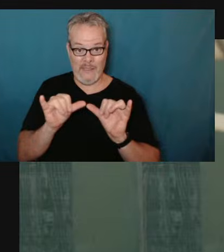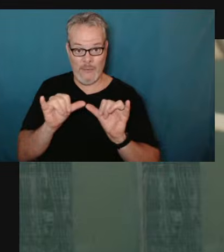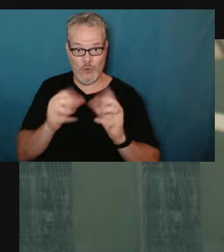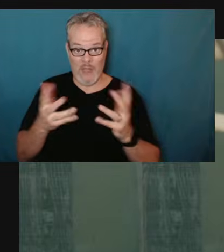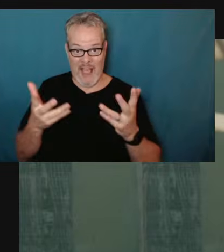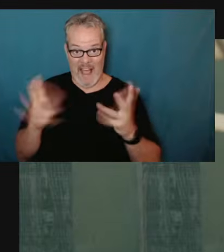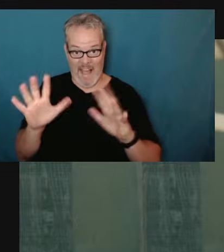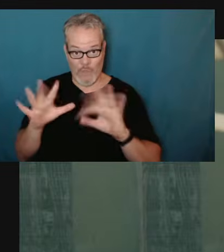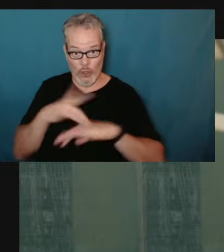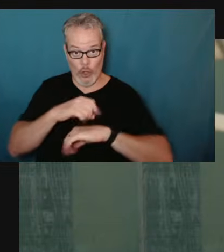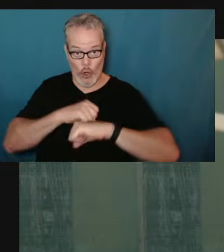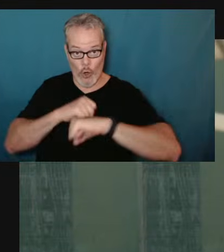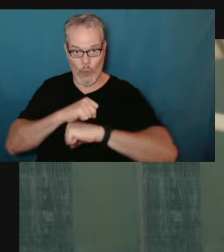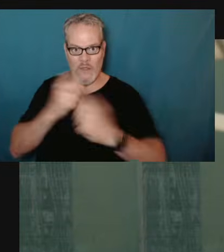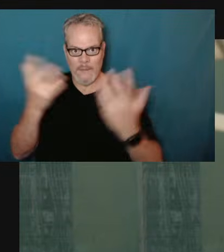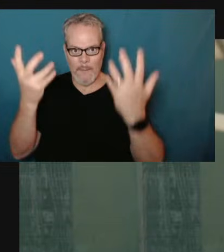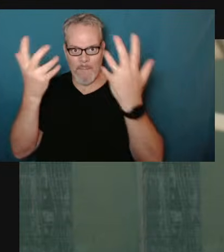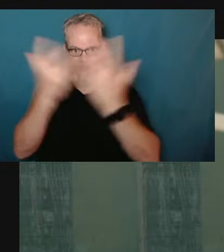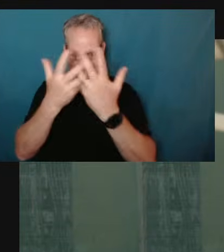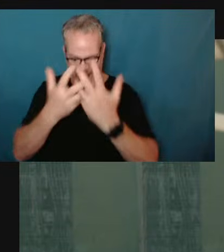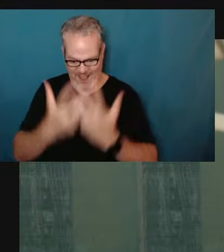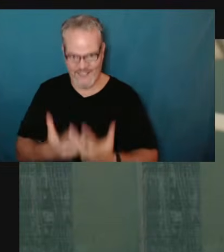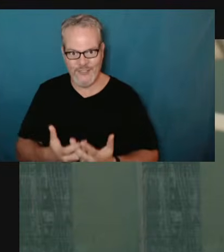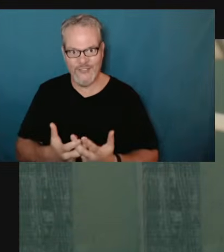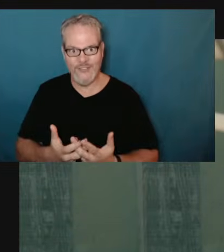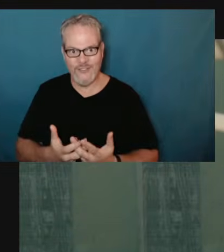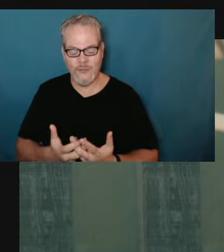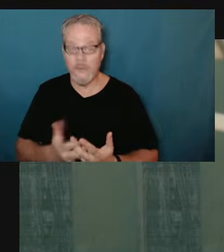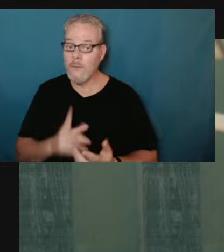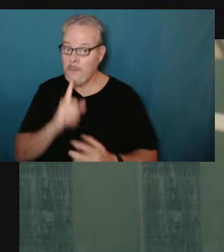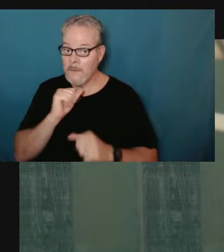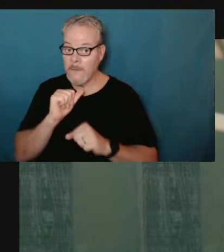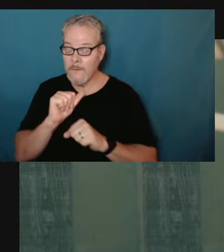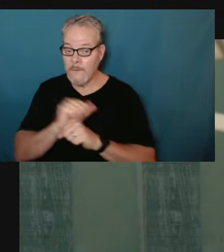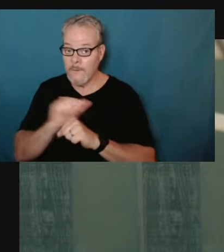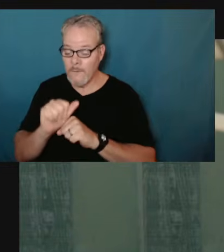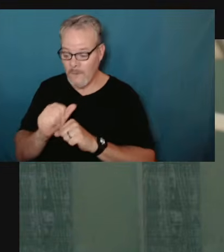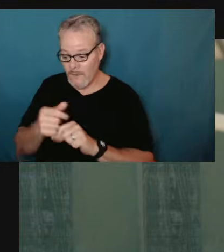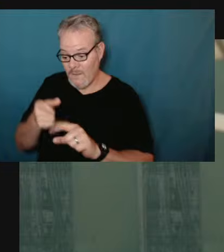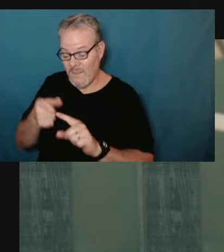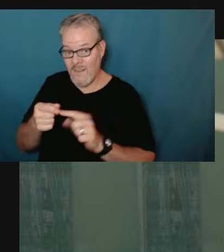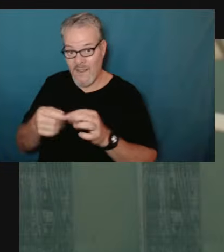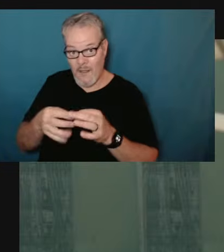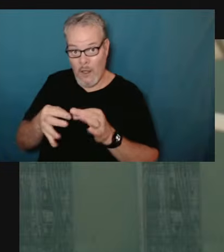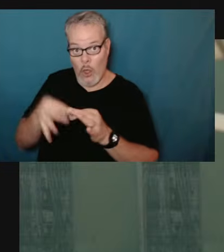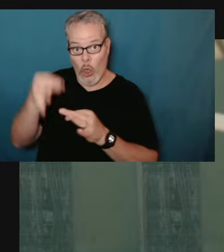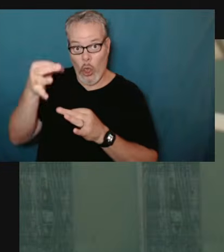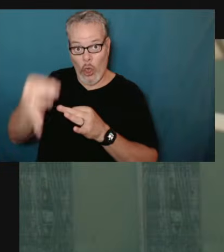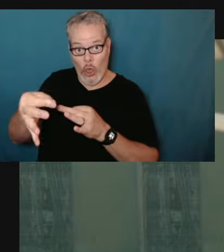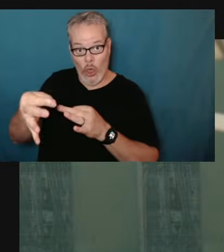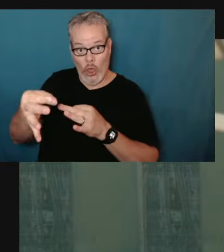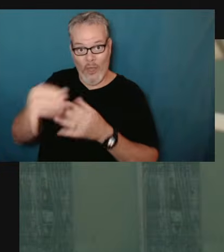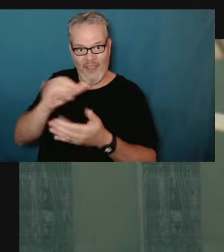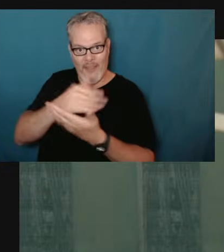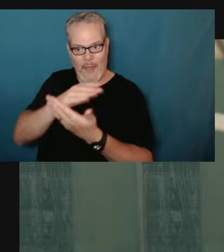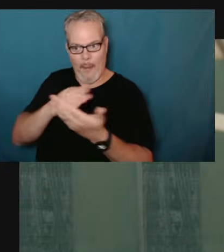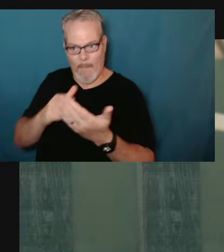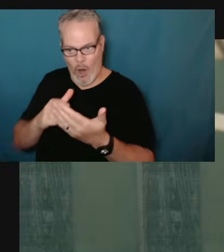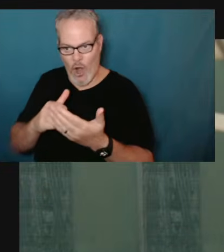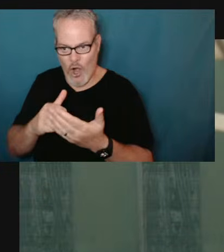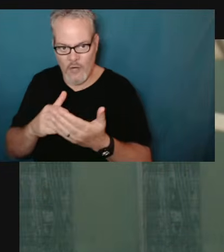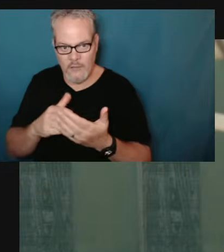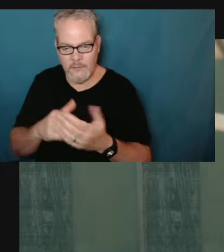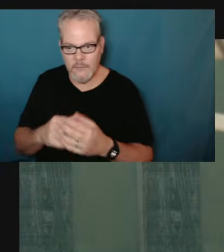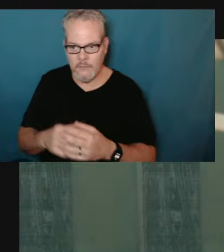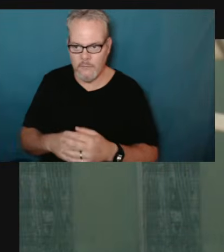with what was expected. It did actually cause, because of the extension, this part of the south flank of Kilauea moving towards the